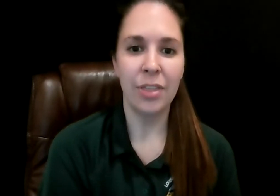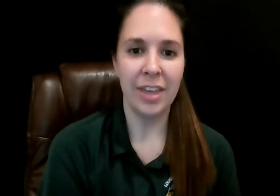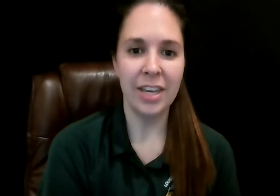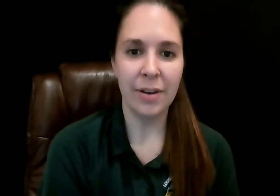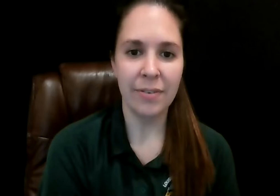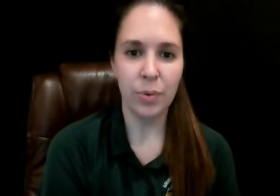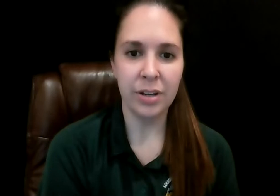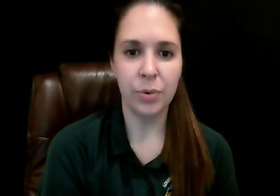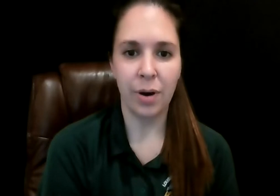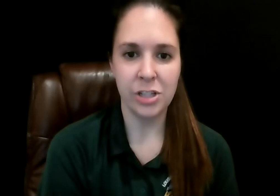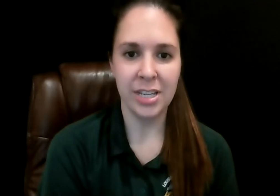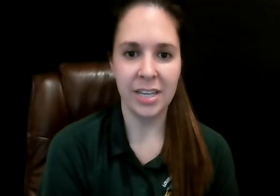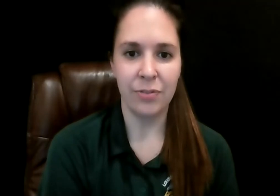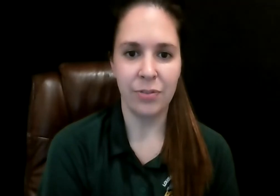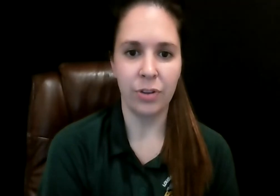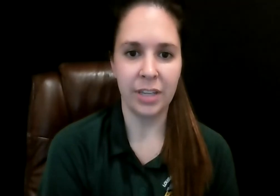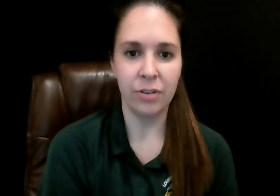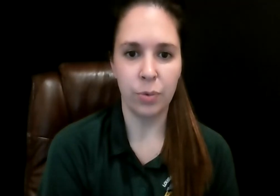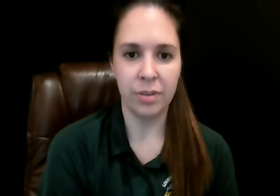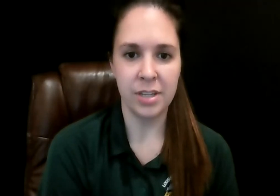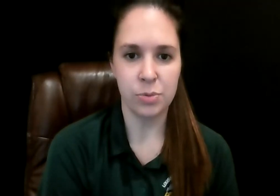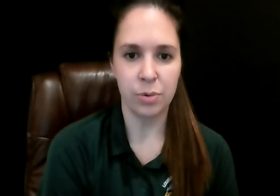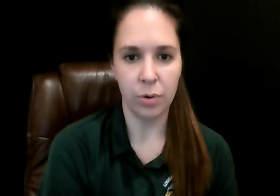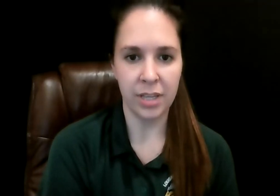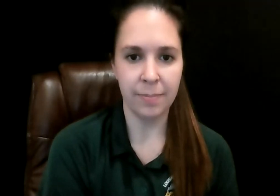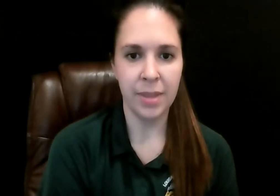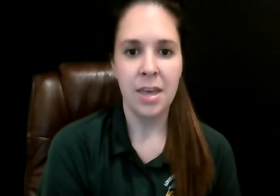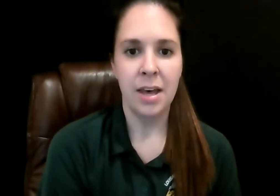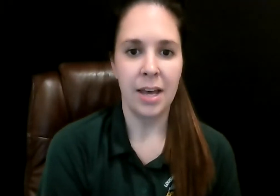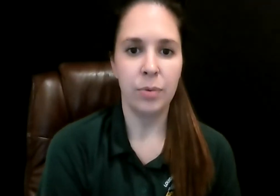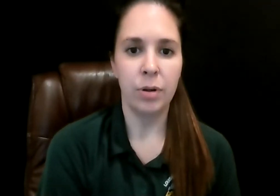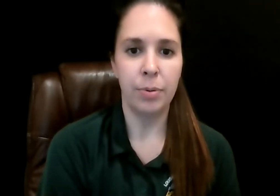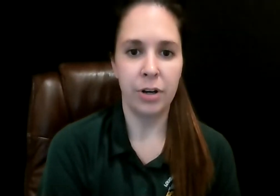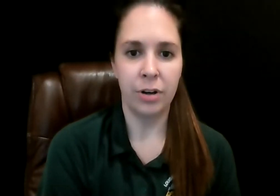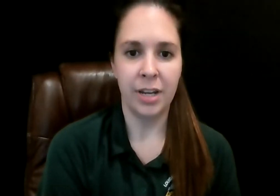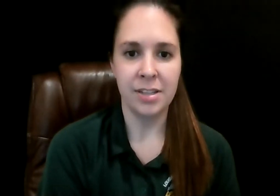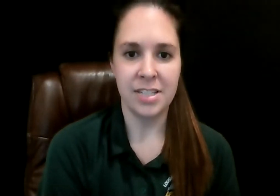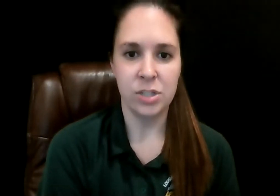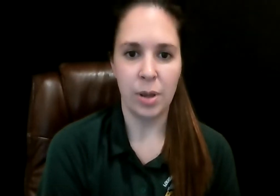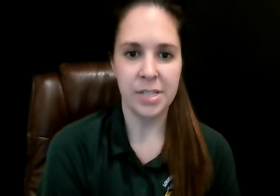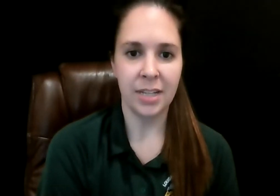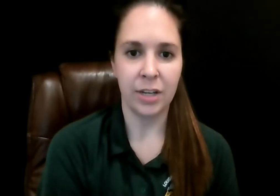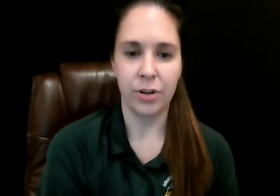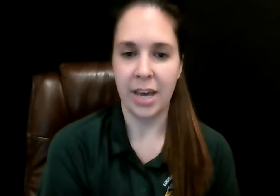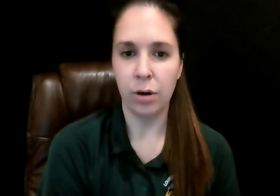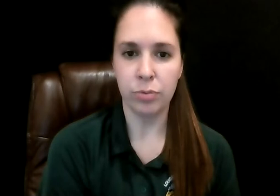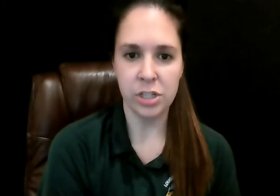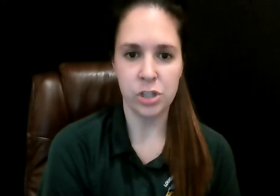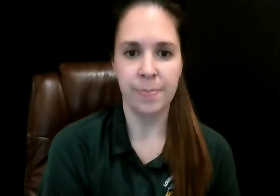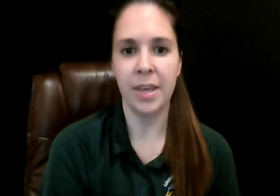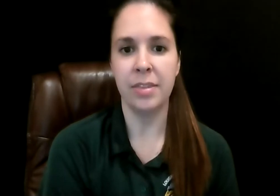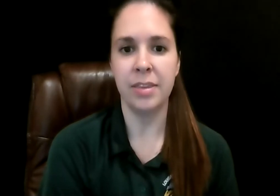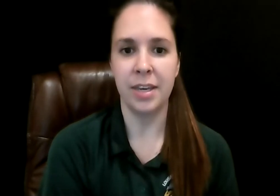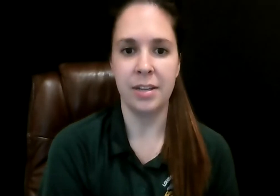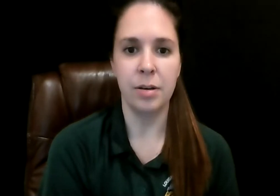Okay, well, thank you everyone for watching. If you're looking for this recording, I will put it on LSD's website, click on